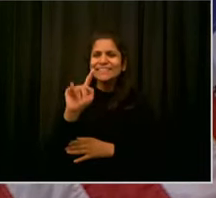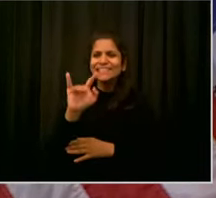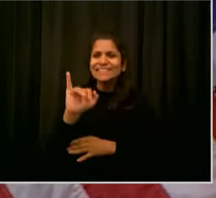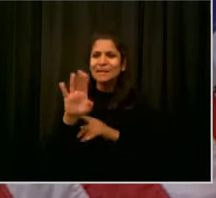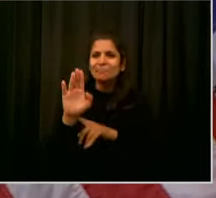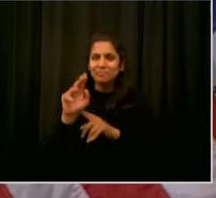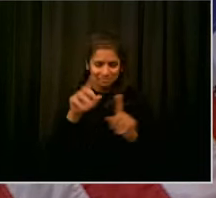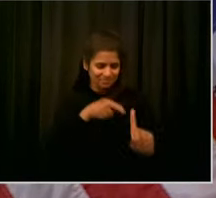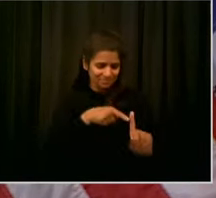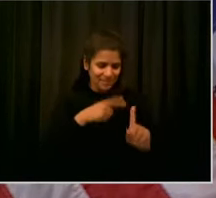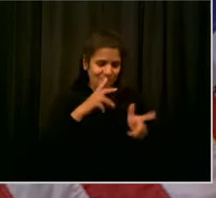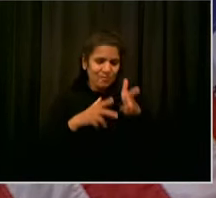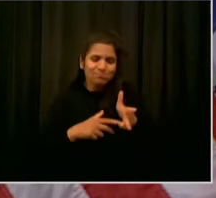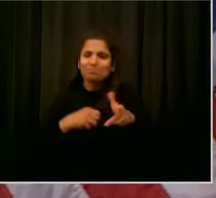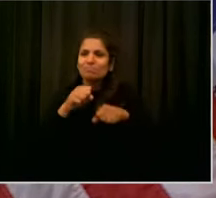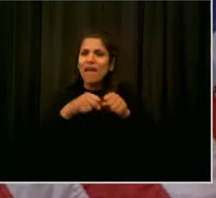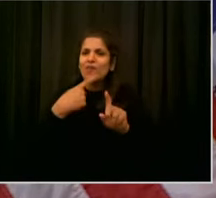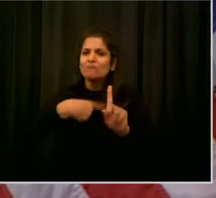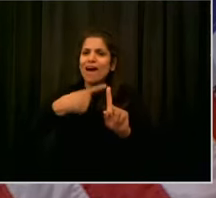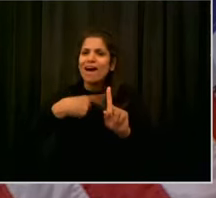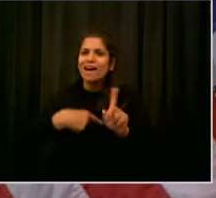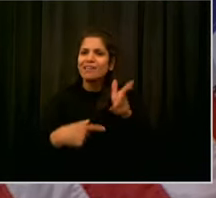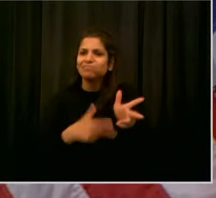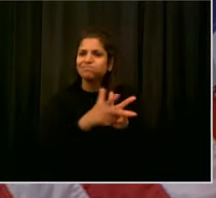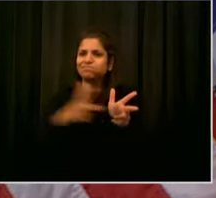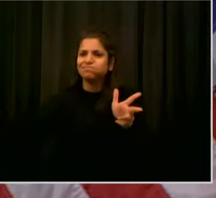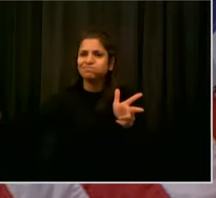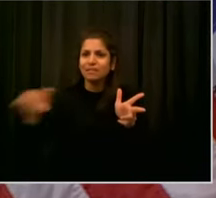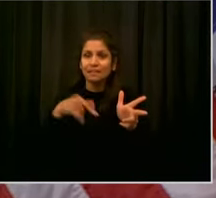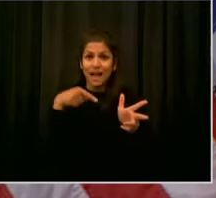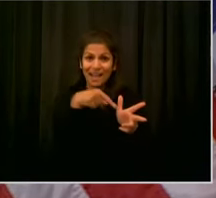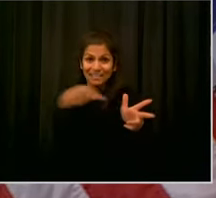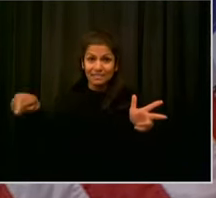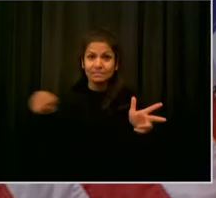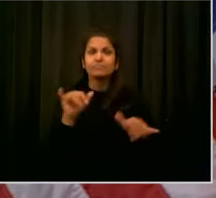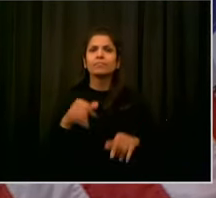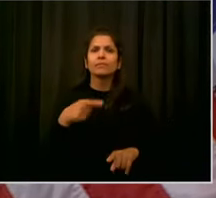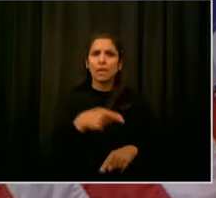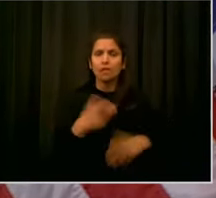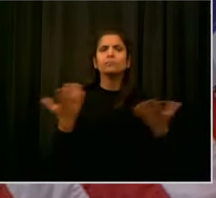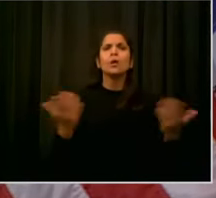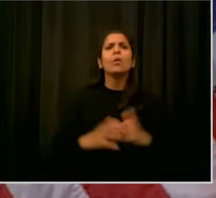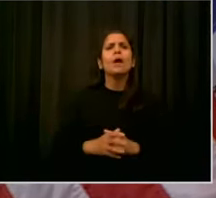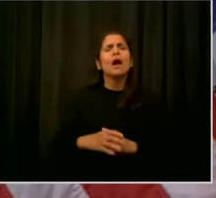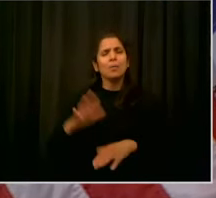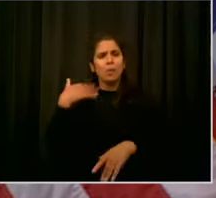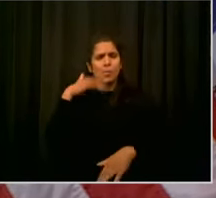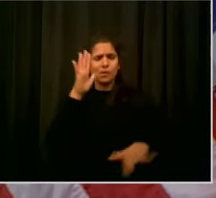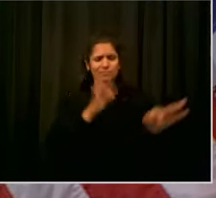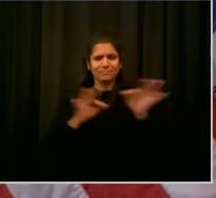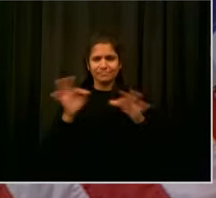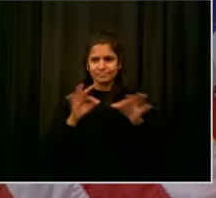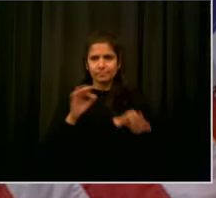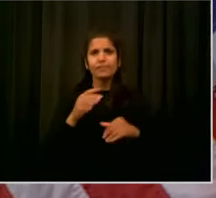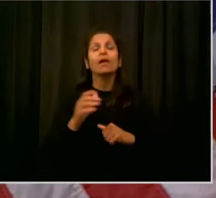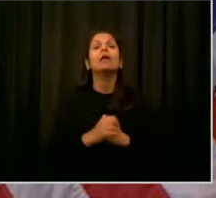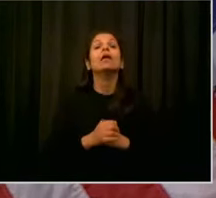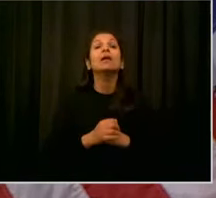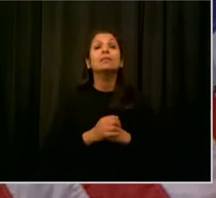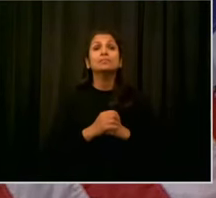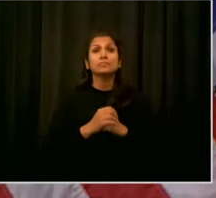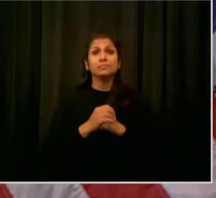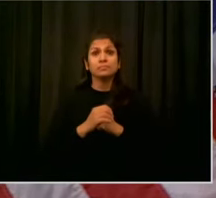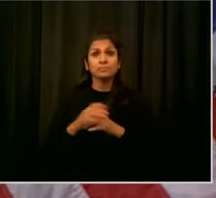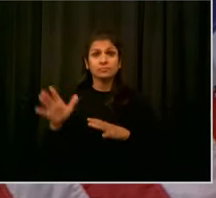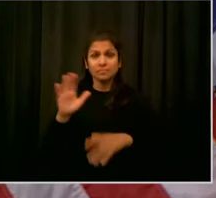that there is a unity here in the decision-making process. There was, I think, in the past,